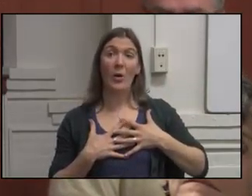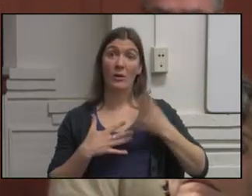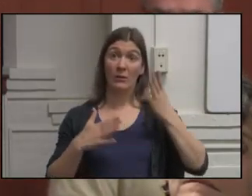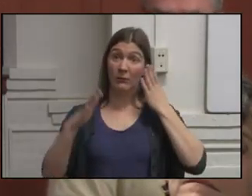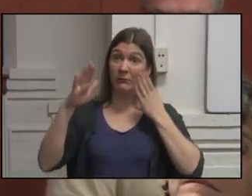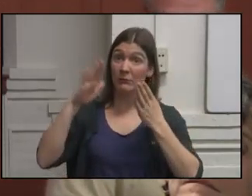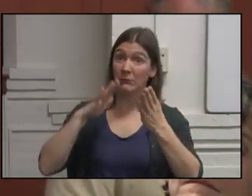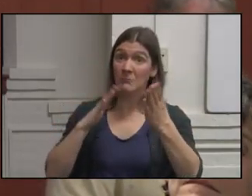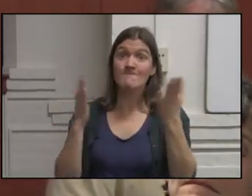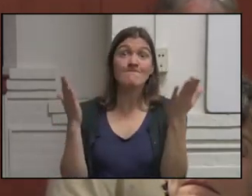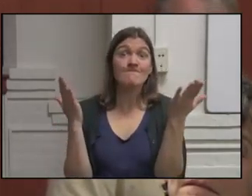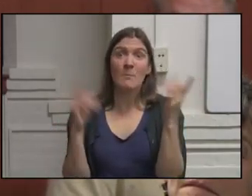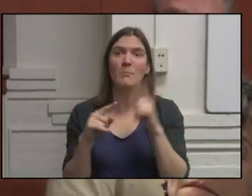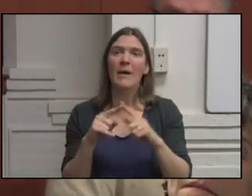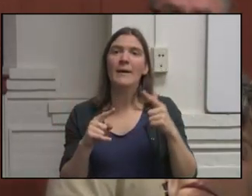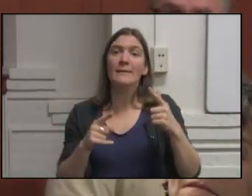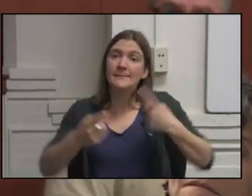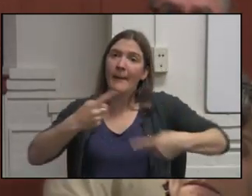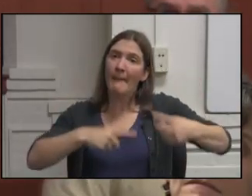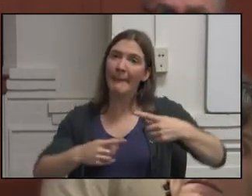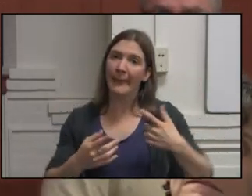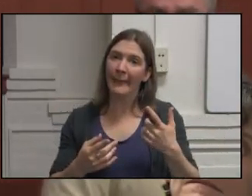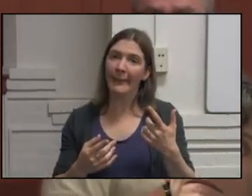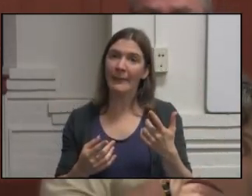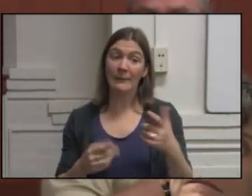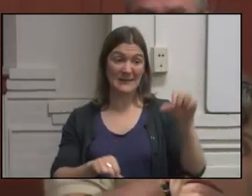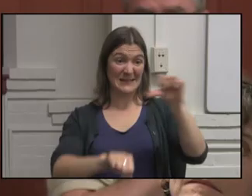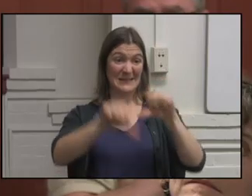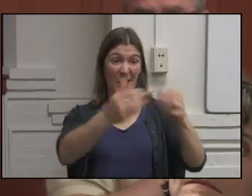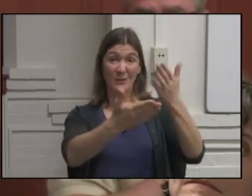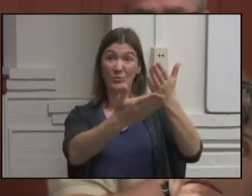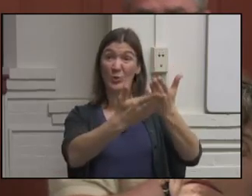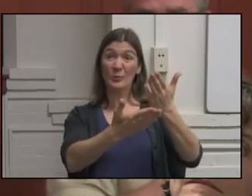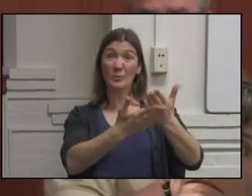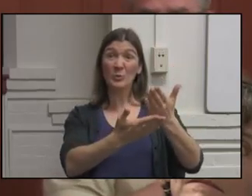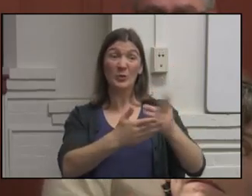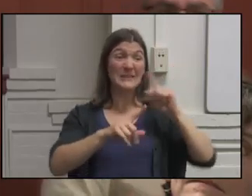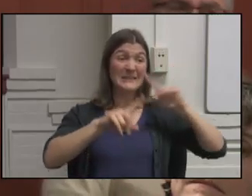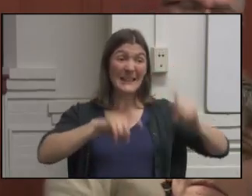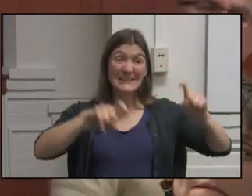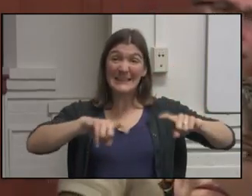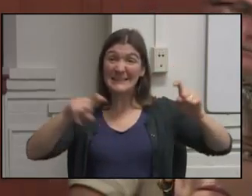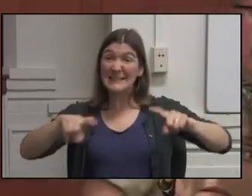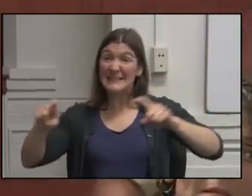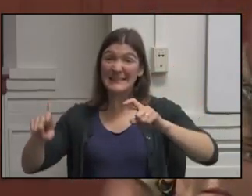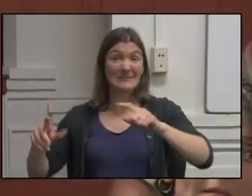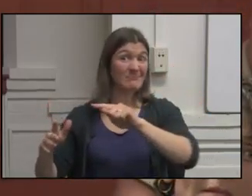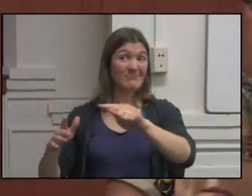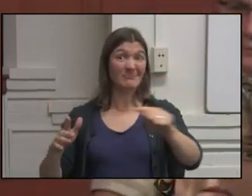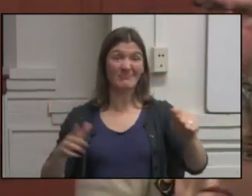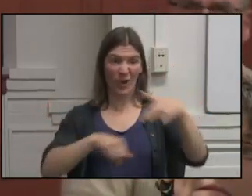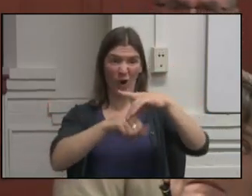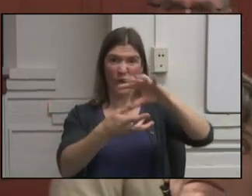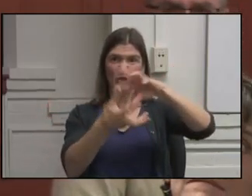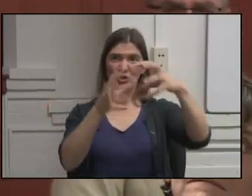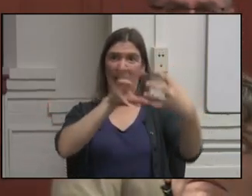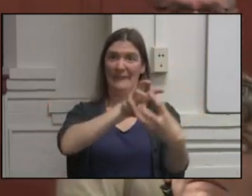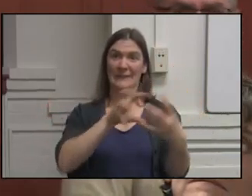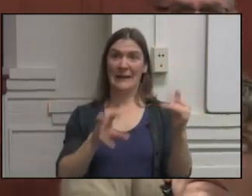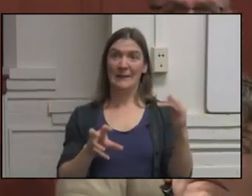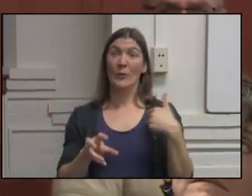what it is. But we do know that from the science, as well as we understand it, that the destructive consequences of climate